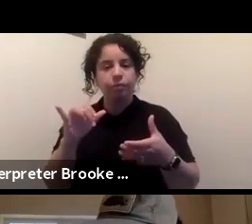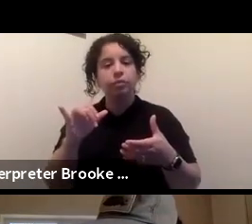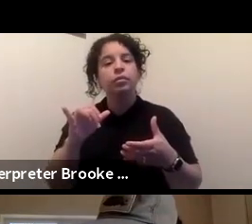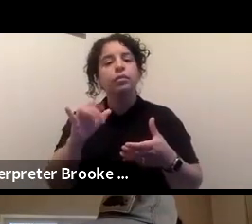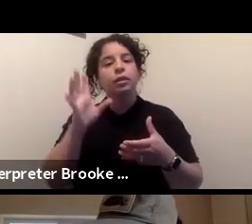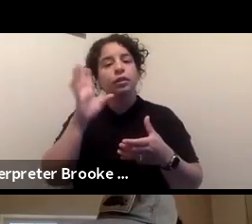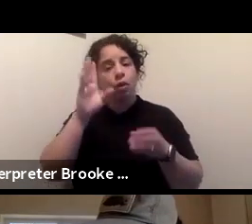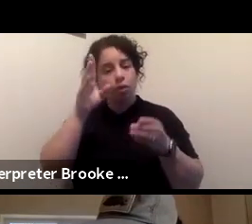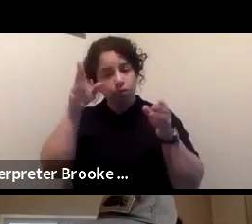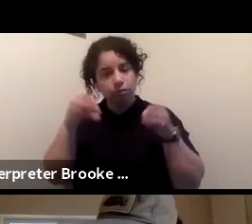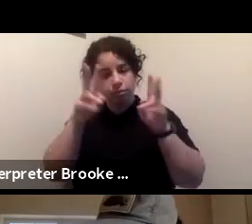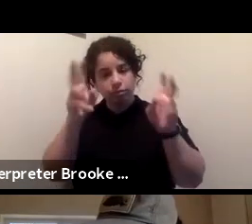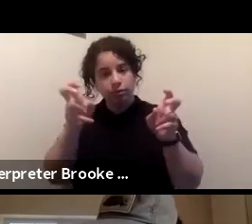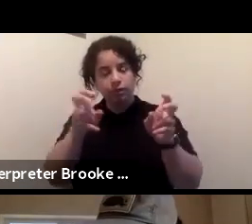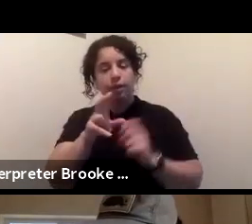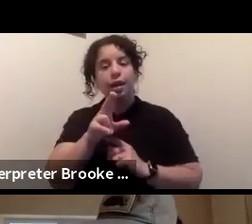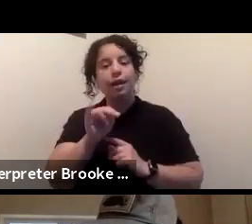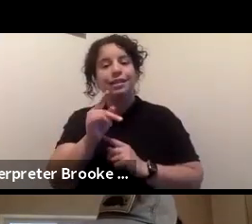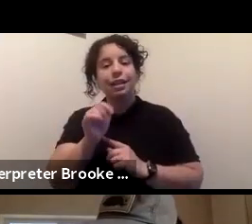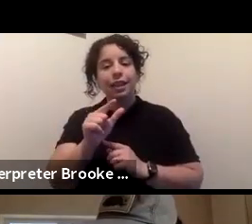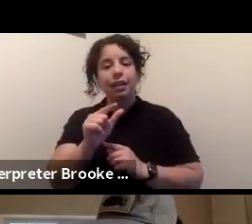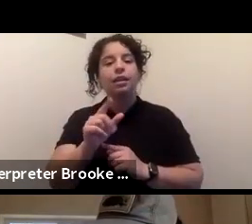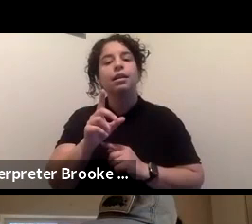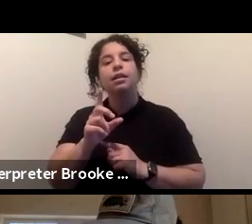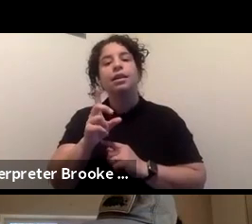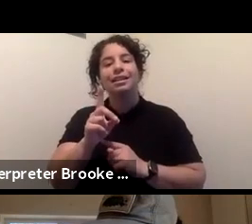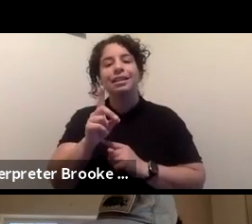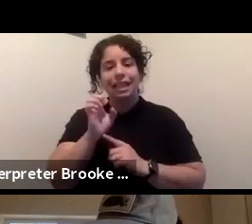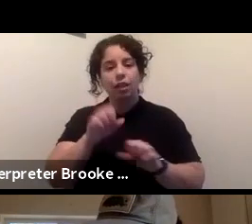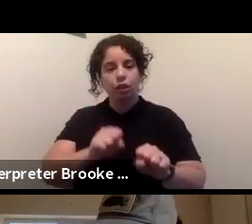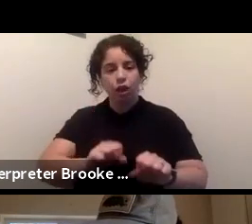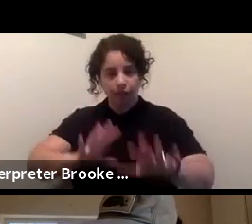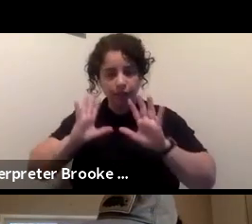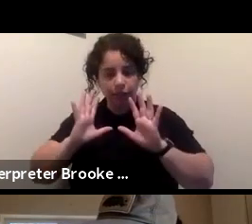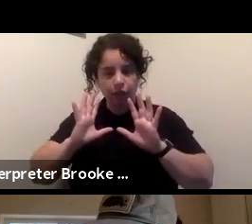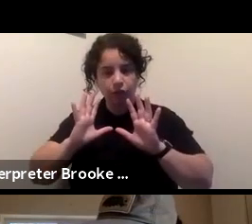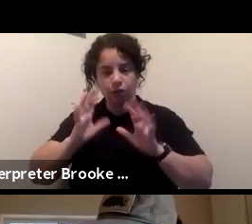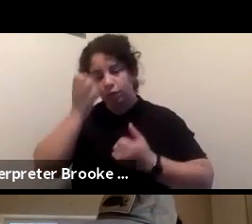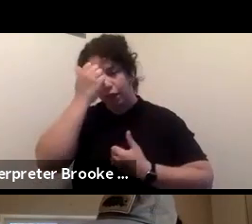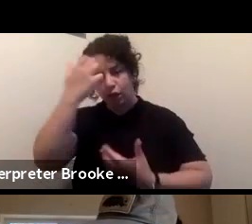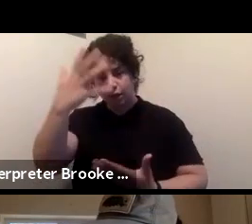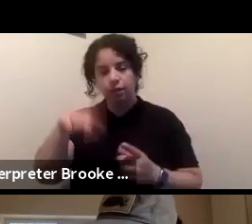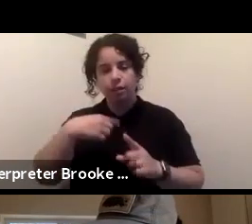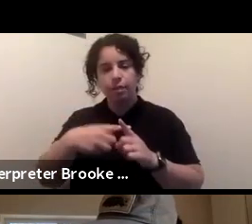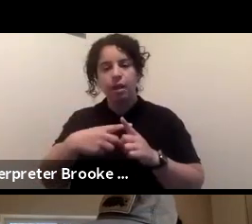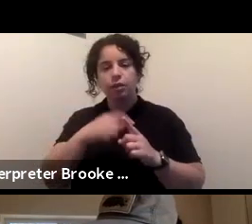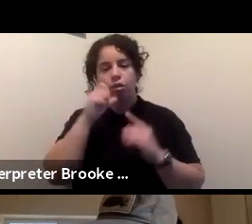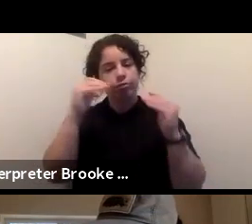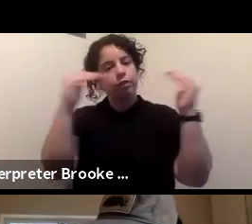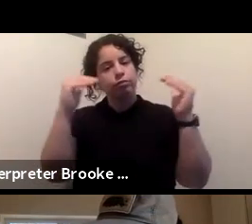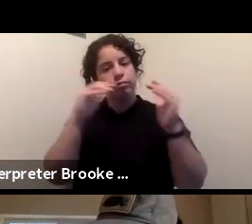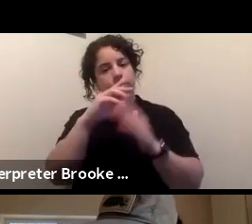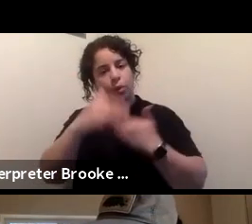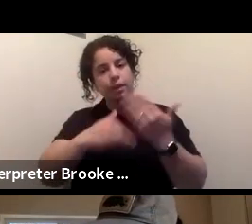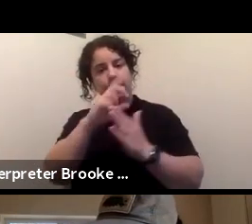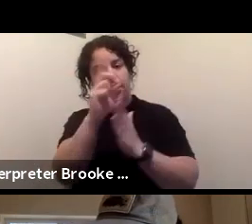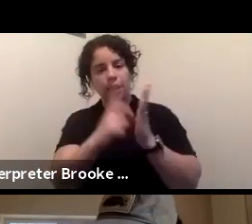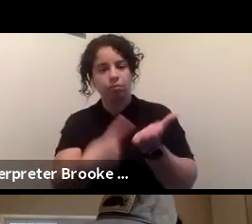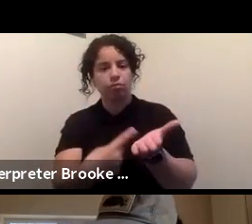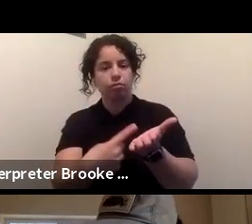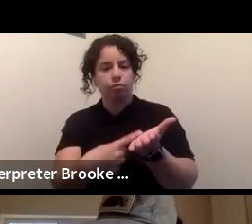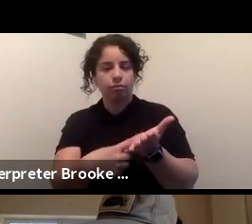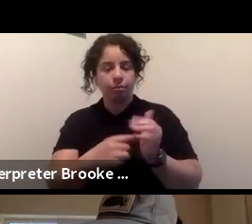unsettling, decolonization, indigenization, and disability justice in process design. The